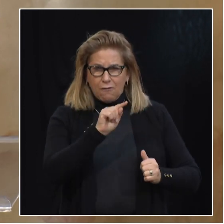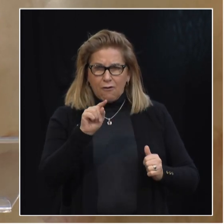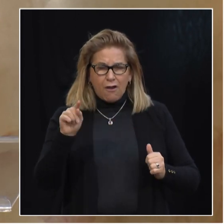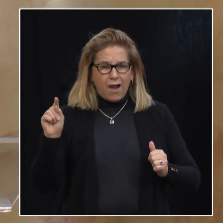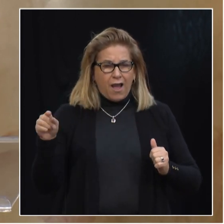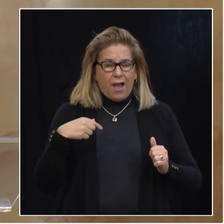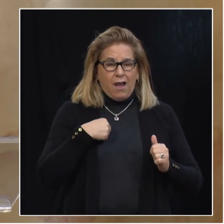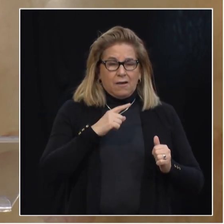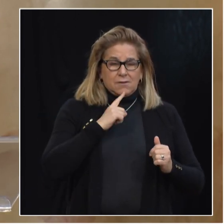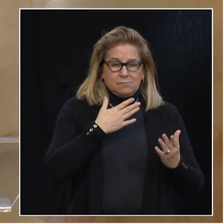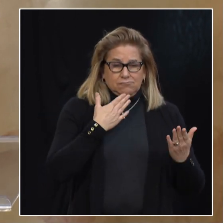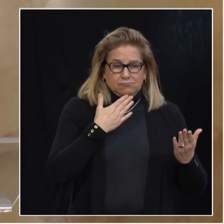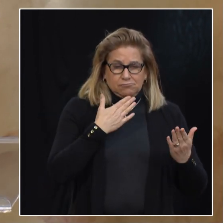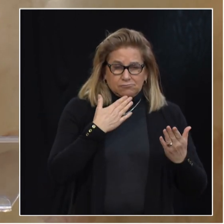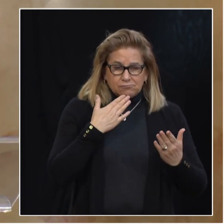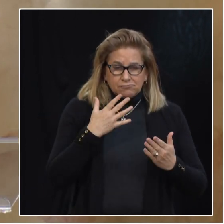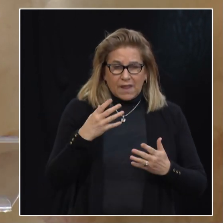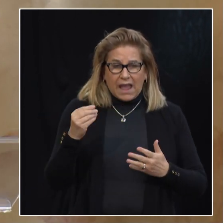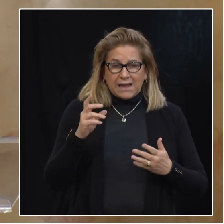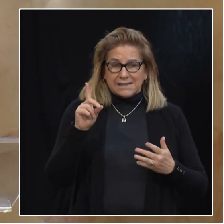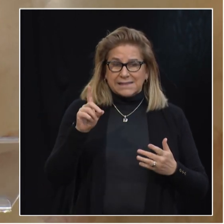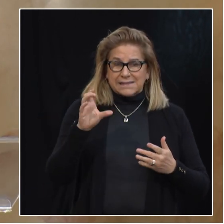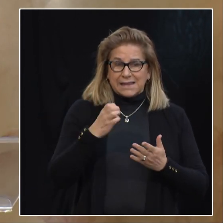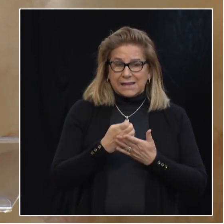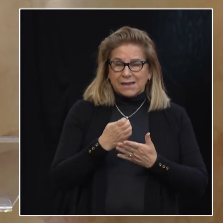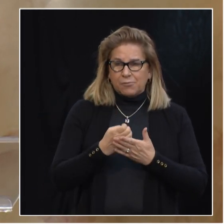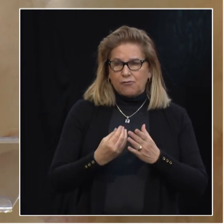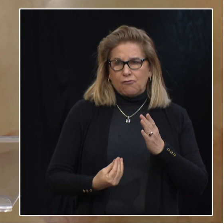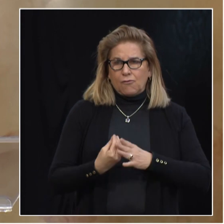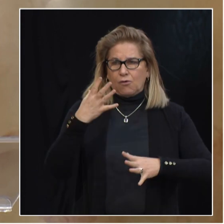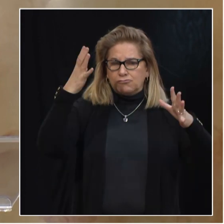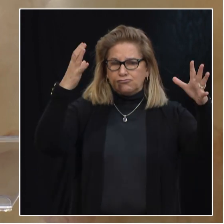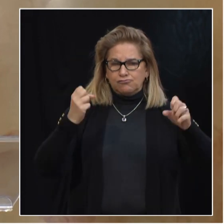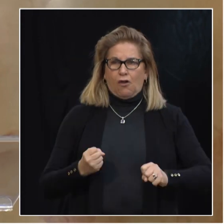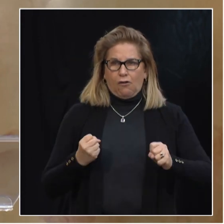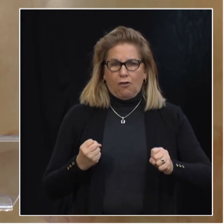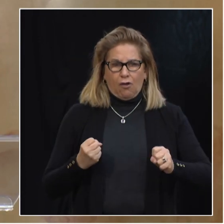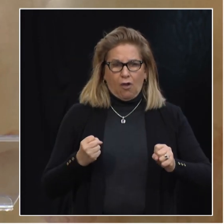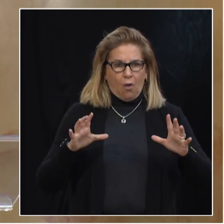growth remains strong. Let's give Madam Mayor Muriel Bowser a round of applause.